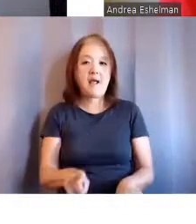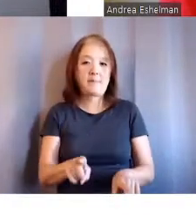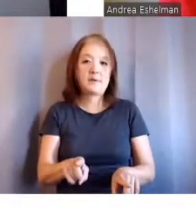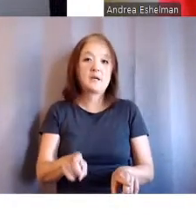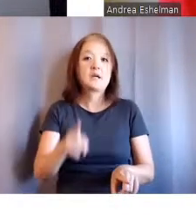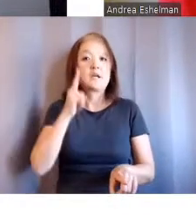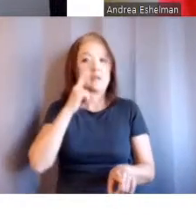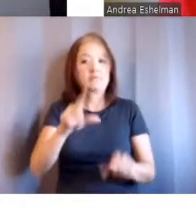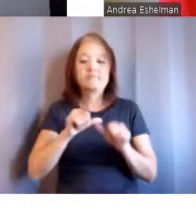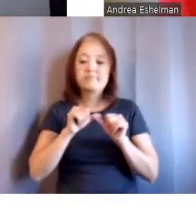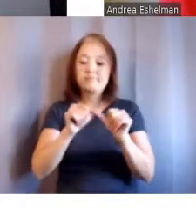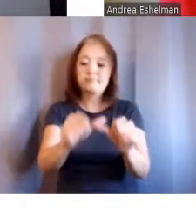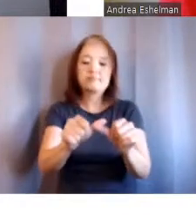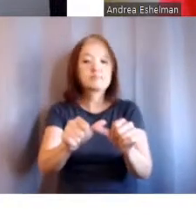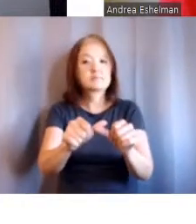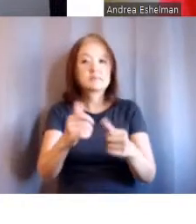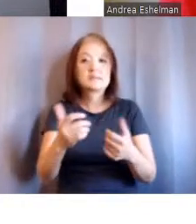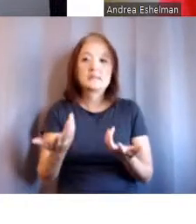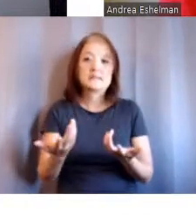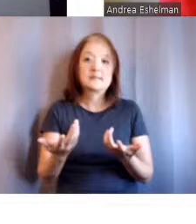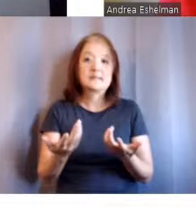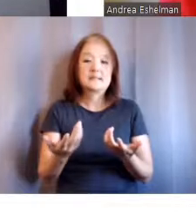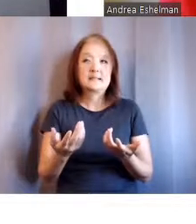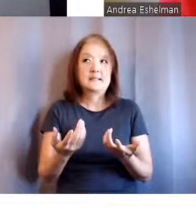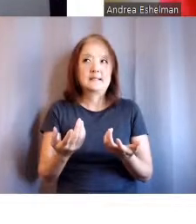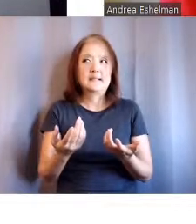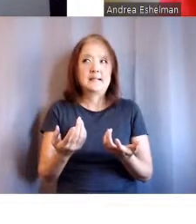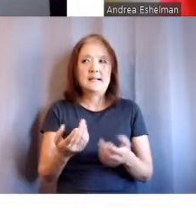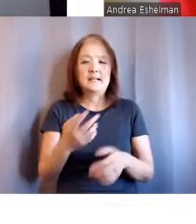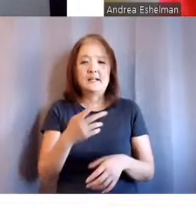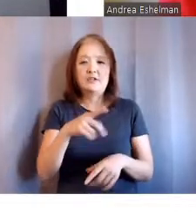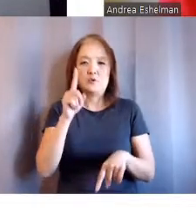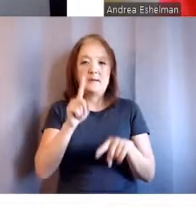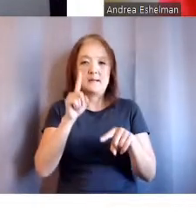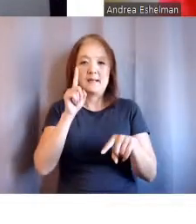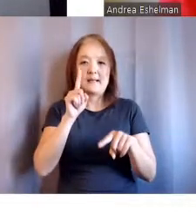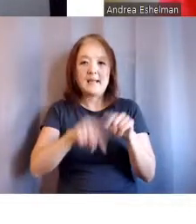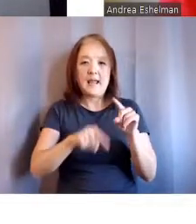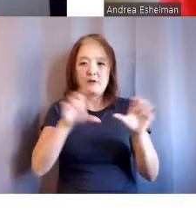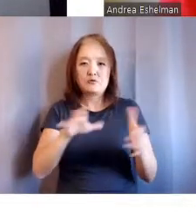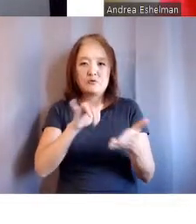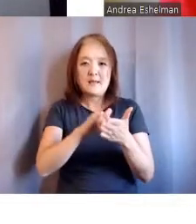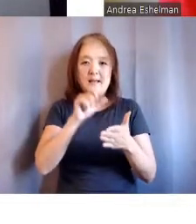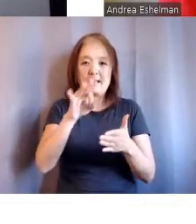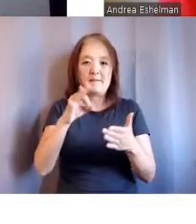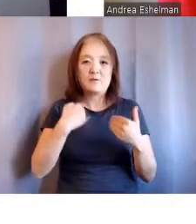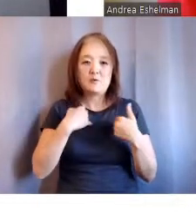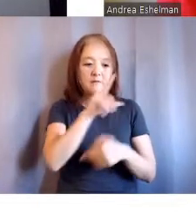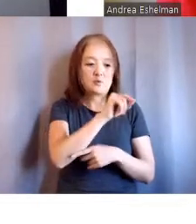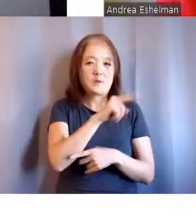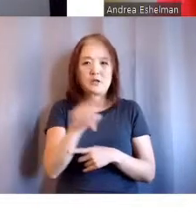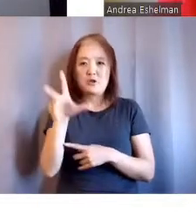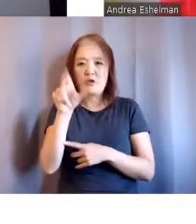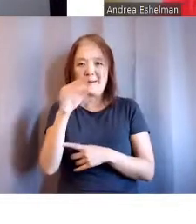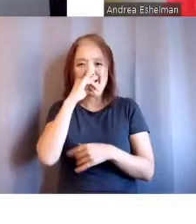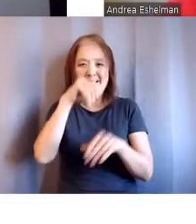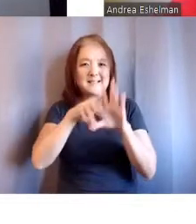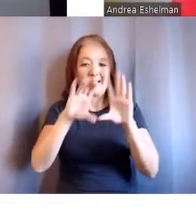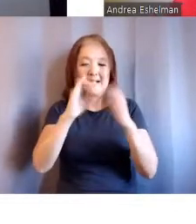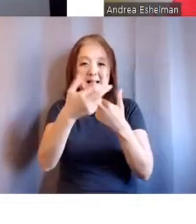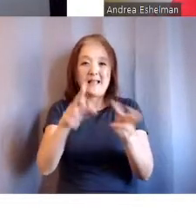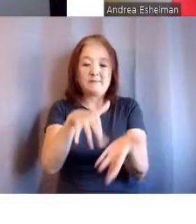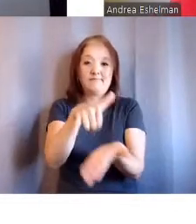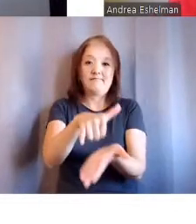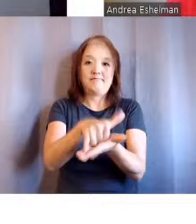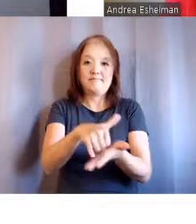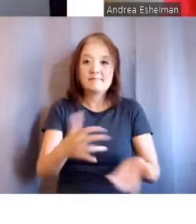long while. And we don't believe you can stick that many kids in a class. I don't know if you want to add anything to that, Corey. Yeah, I mean, at the